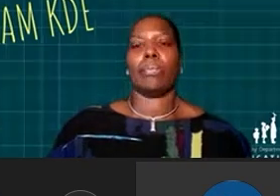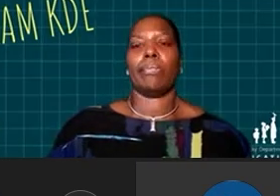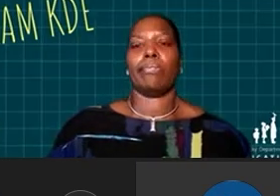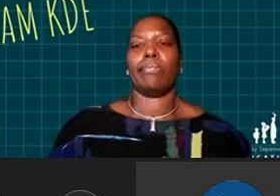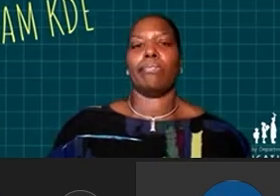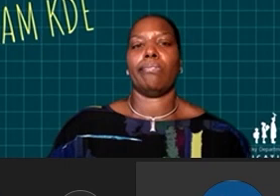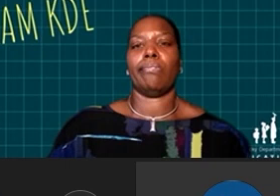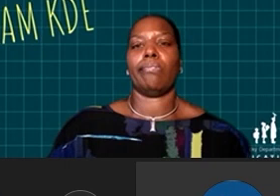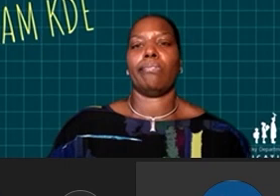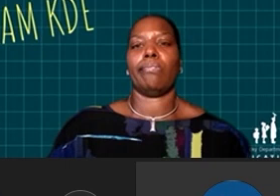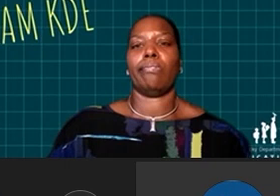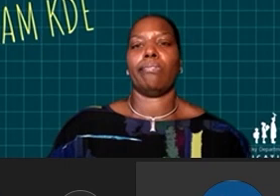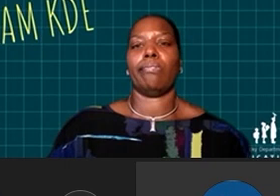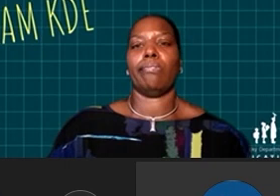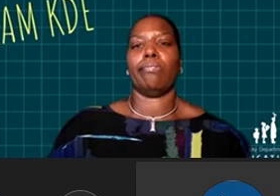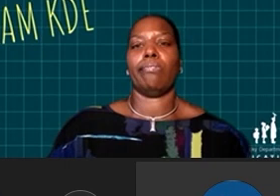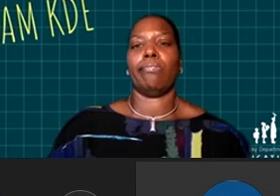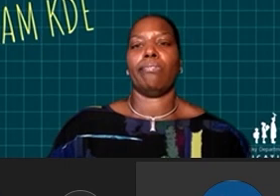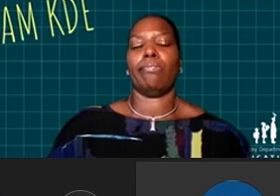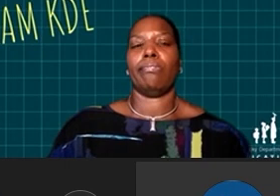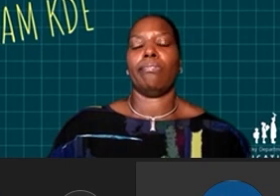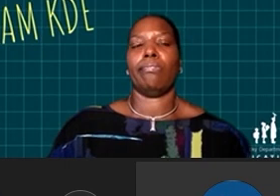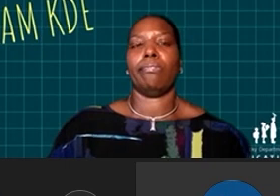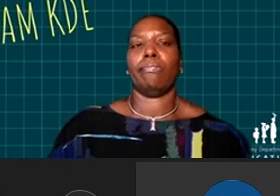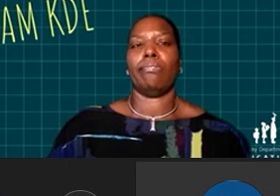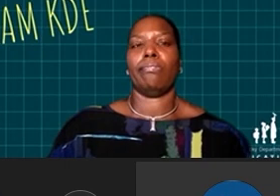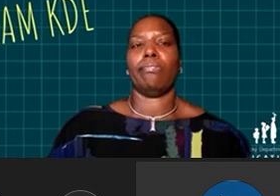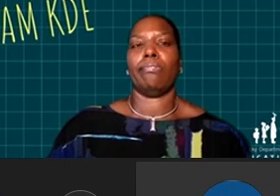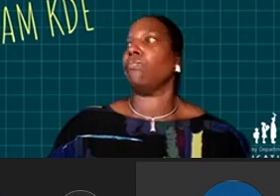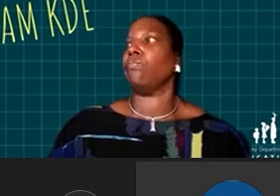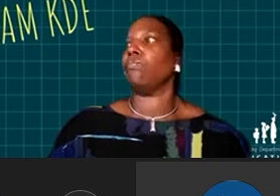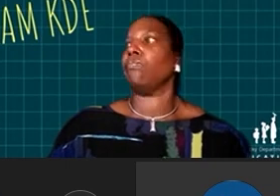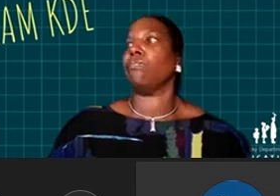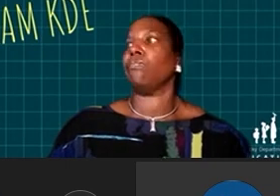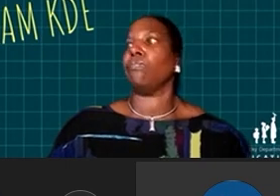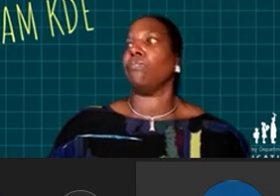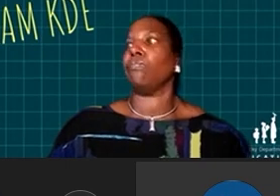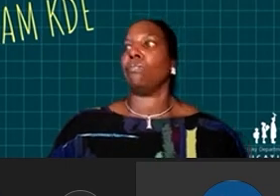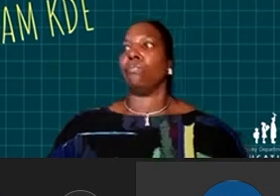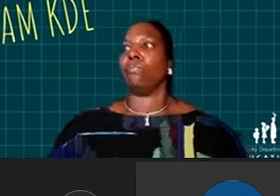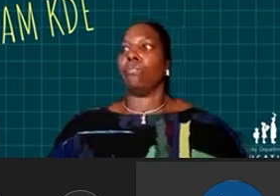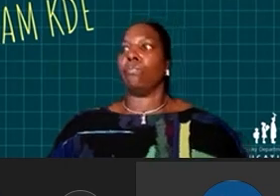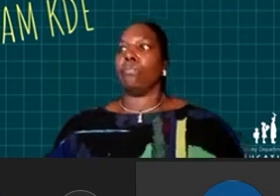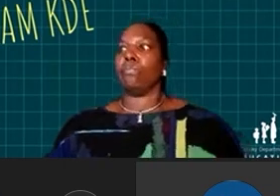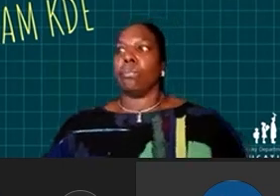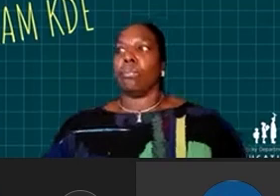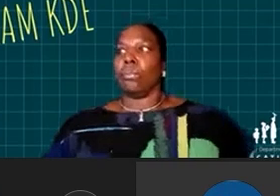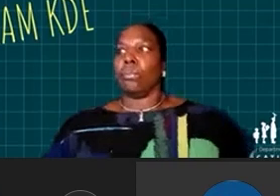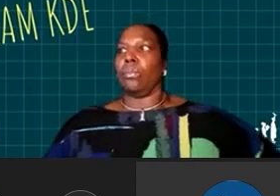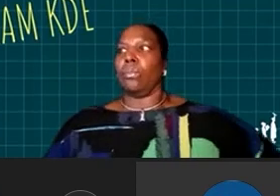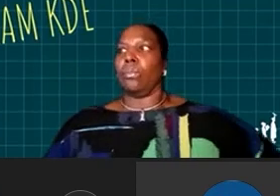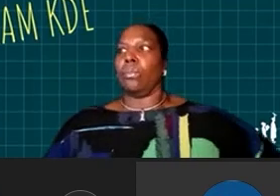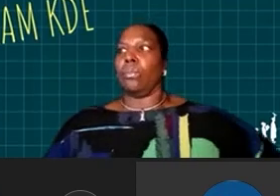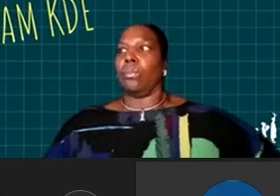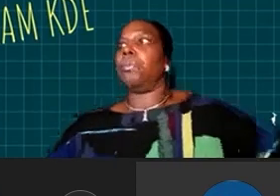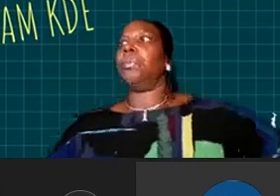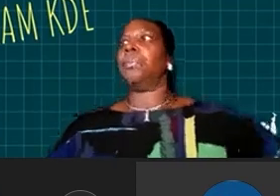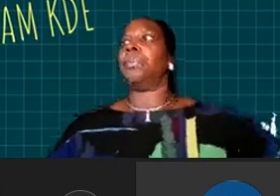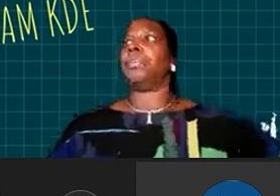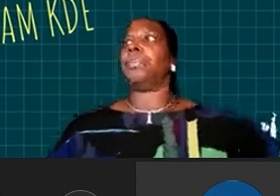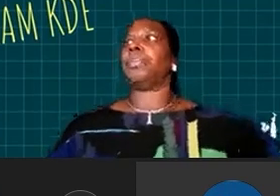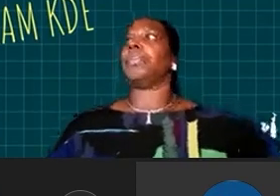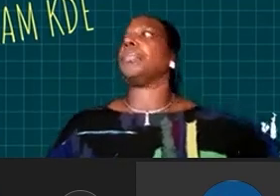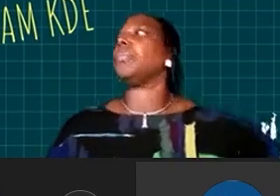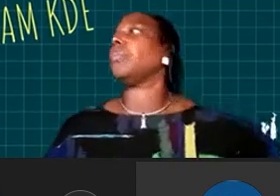then you are responsible for acquiring the equipment that's necessary to light that. You are responsible for maintaining